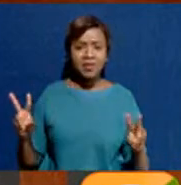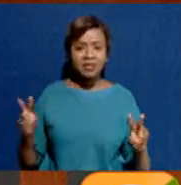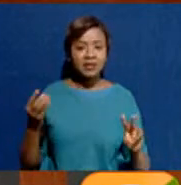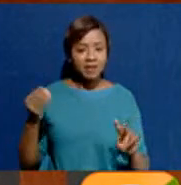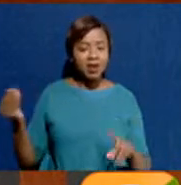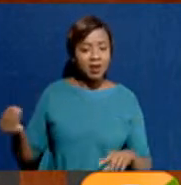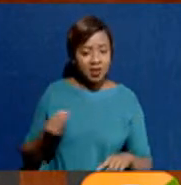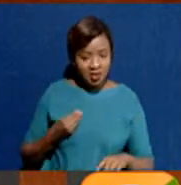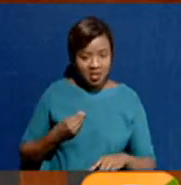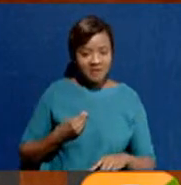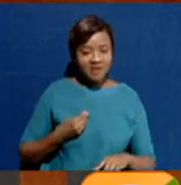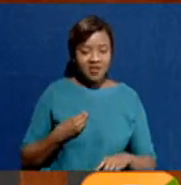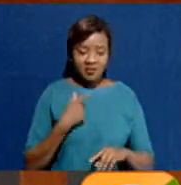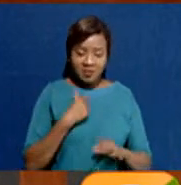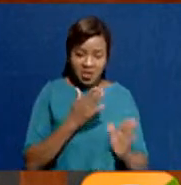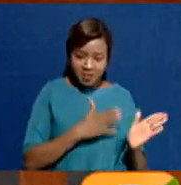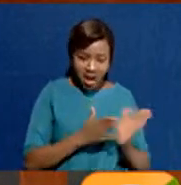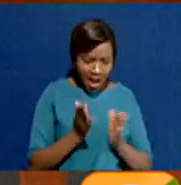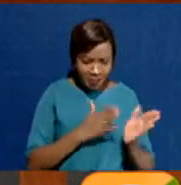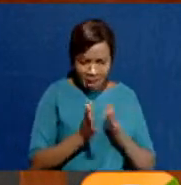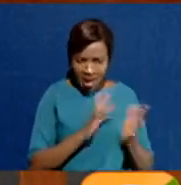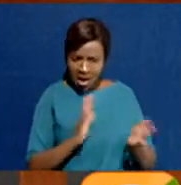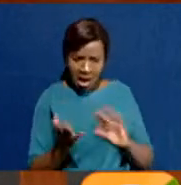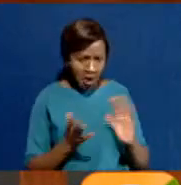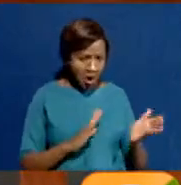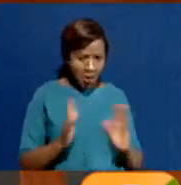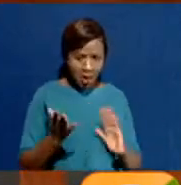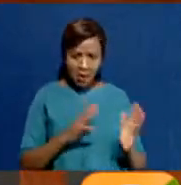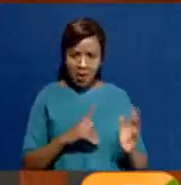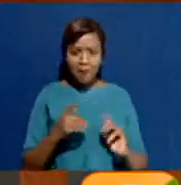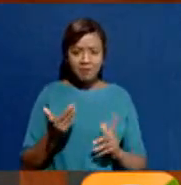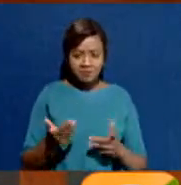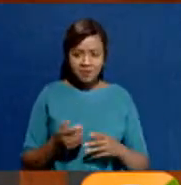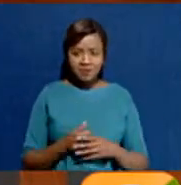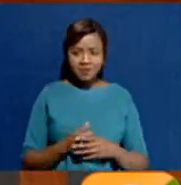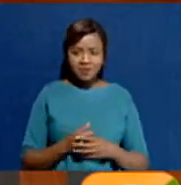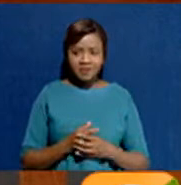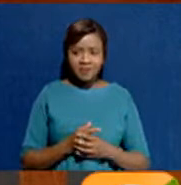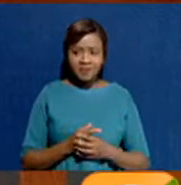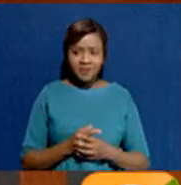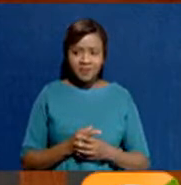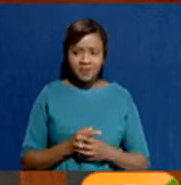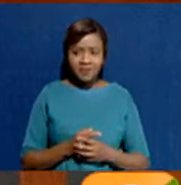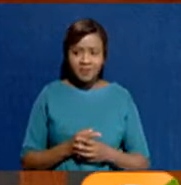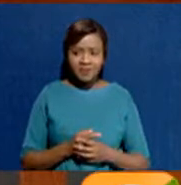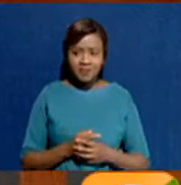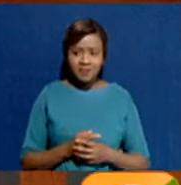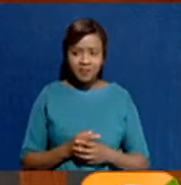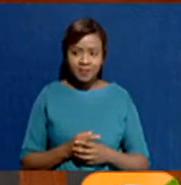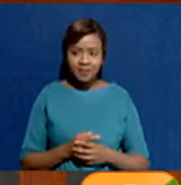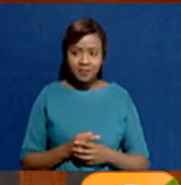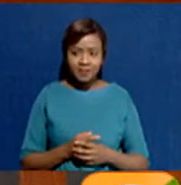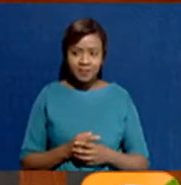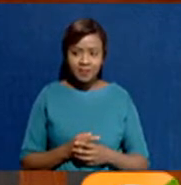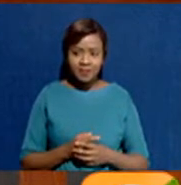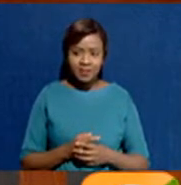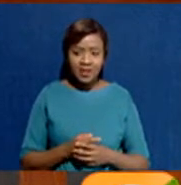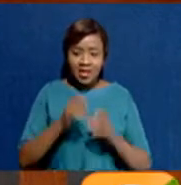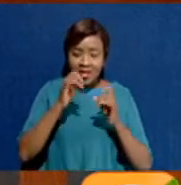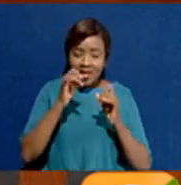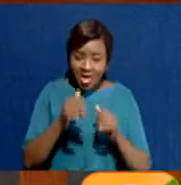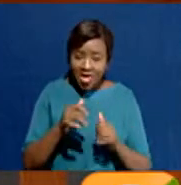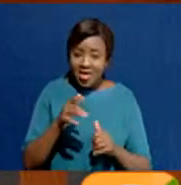money and I do everything that is required, we are good. Which family would hear that of their